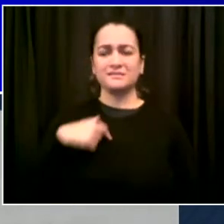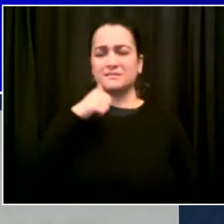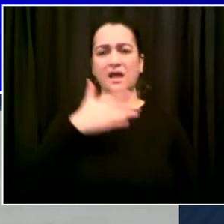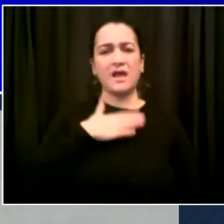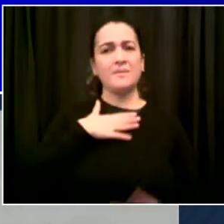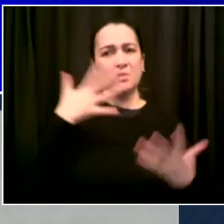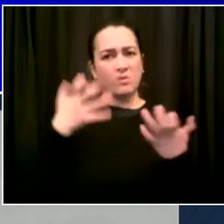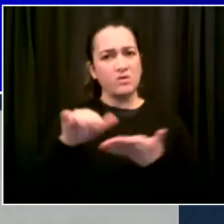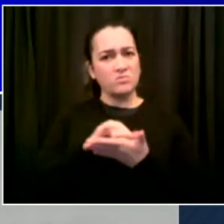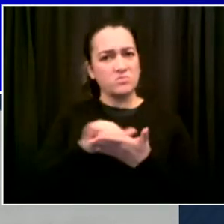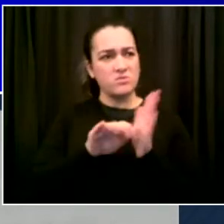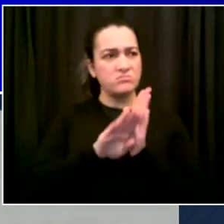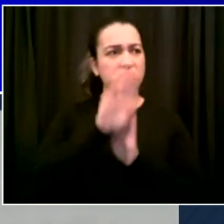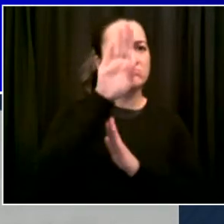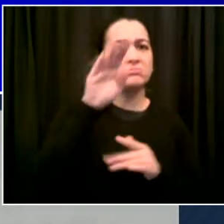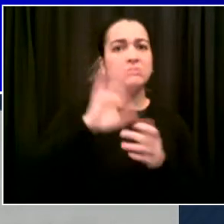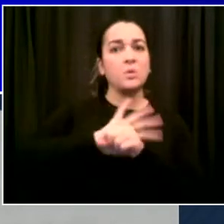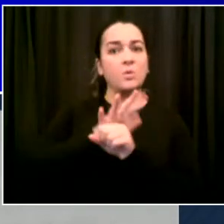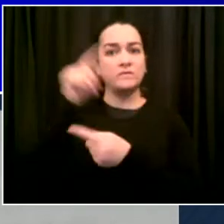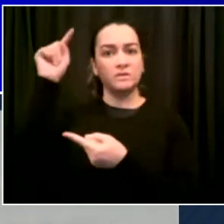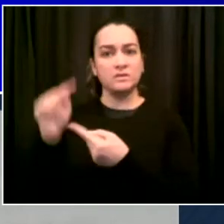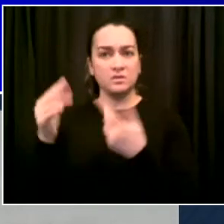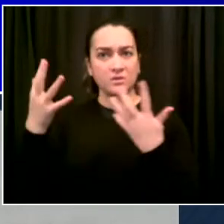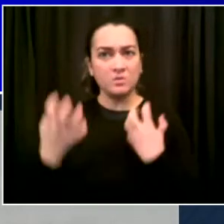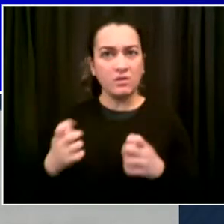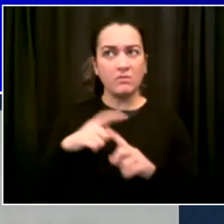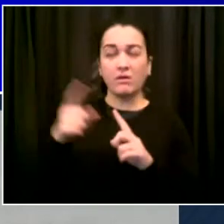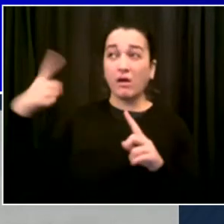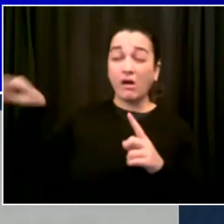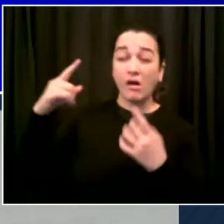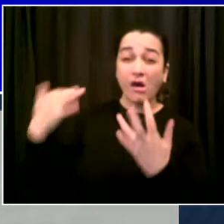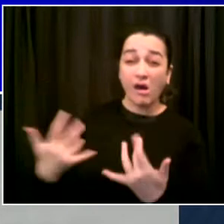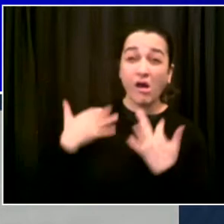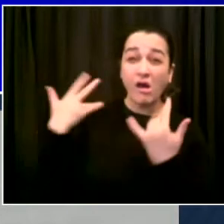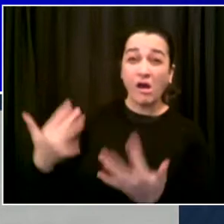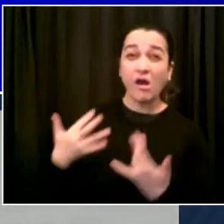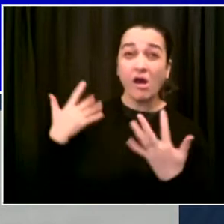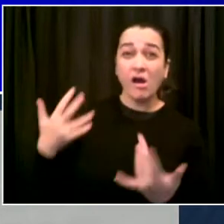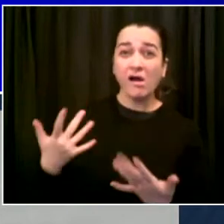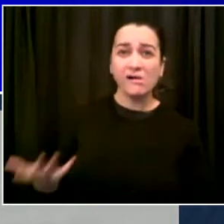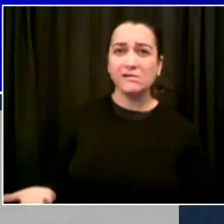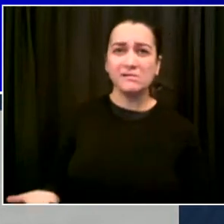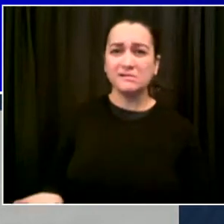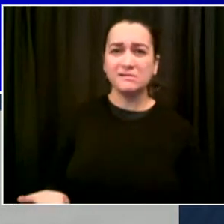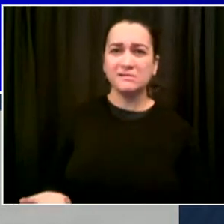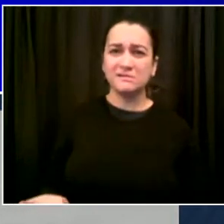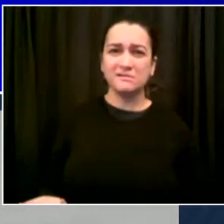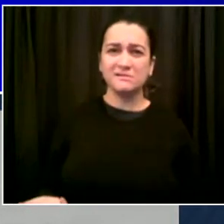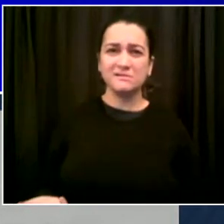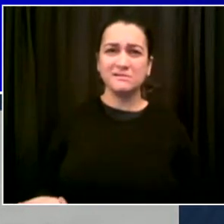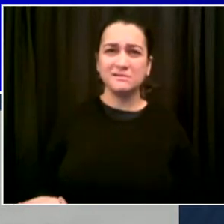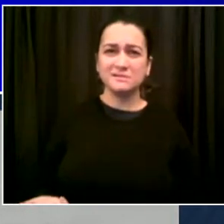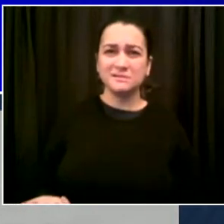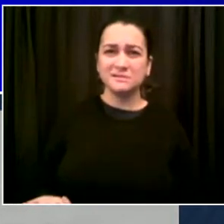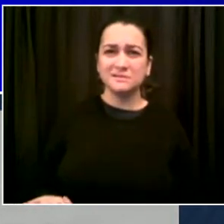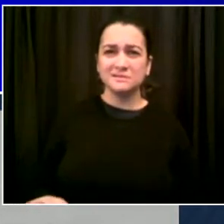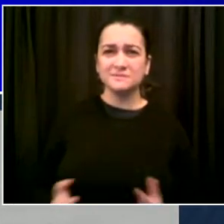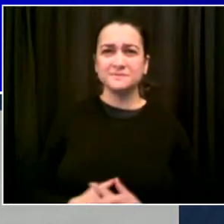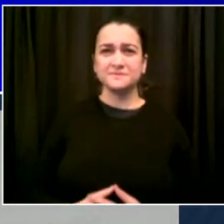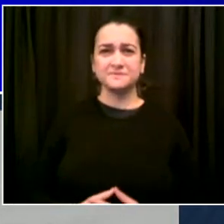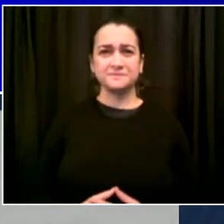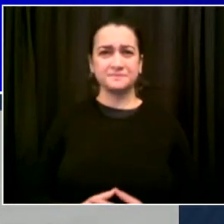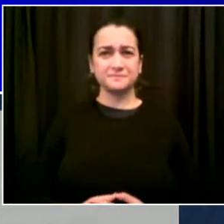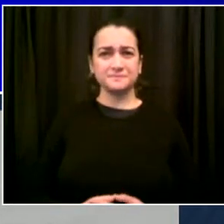say, there's a reason for the status quo. When you think about it for a moment, it does not make any sense. We need the federal government to step